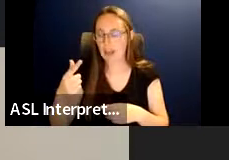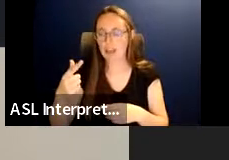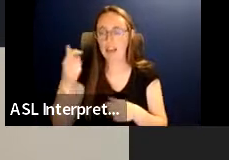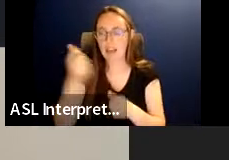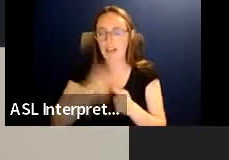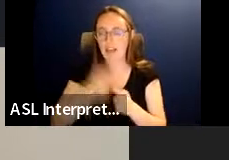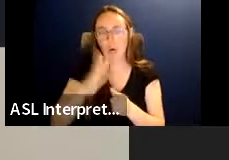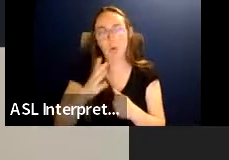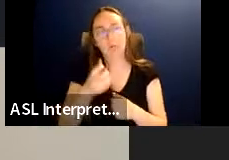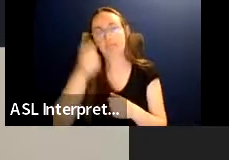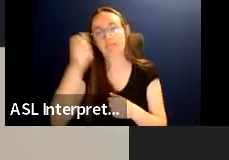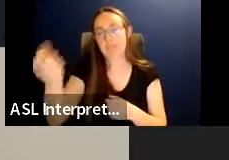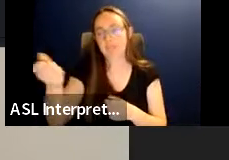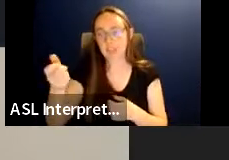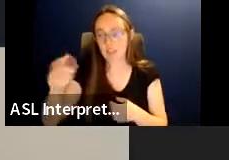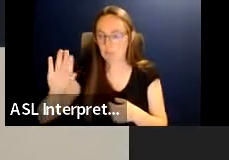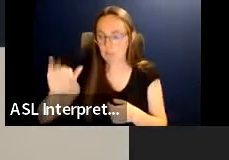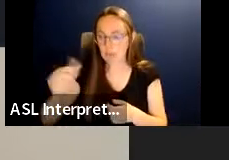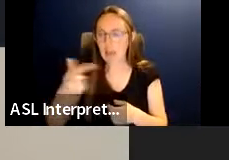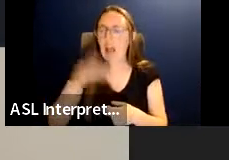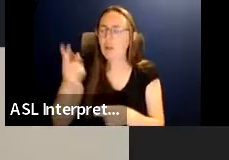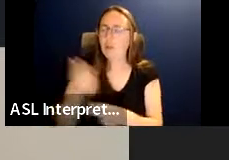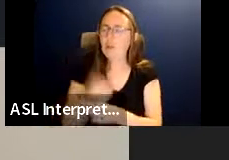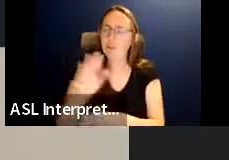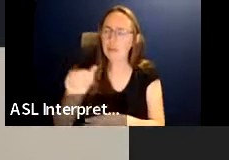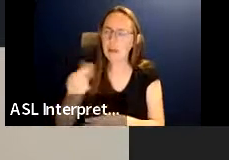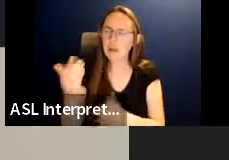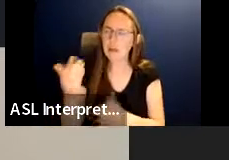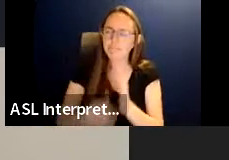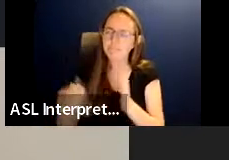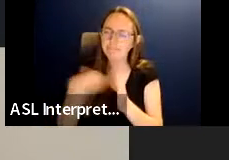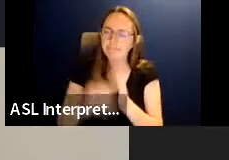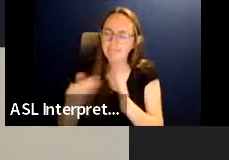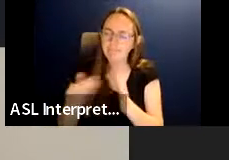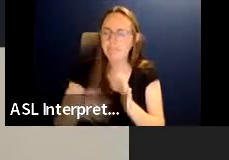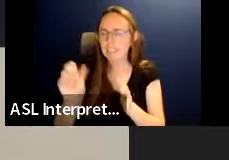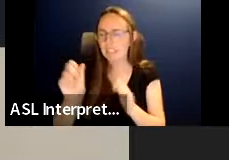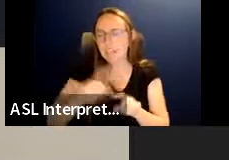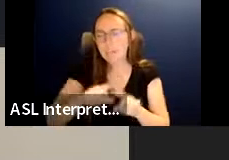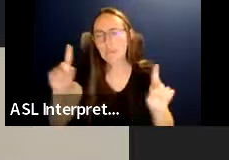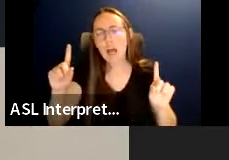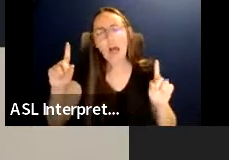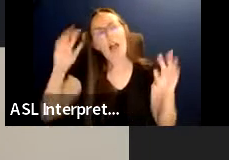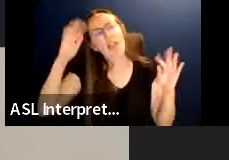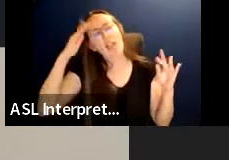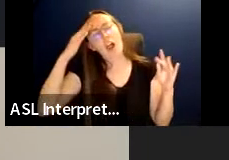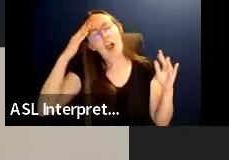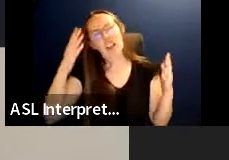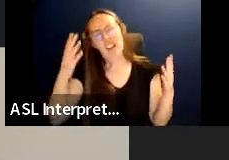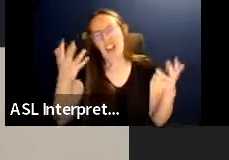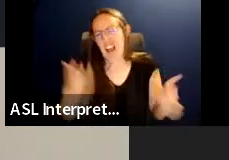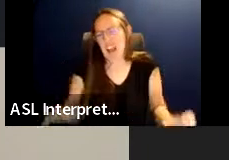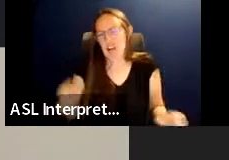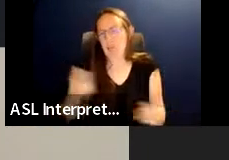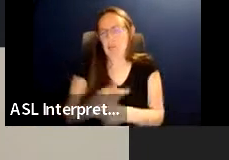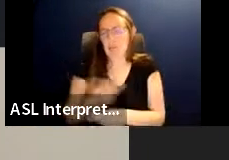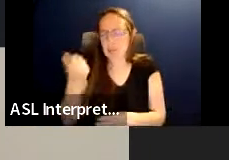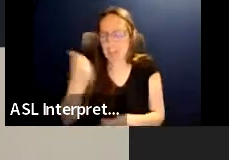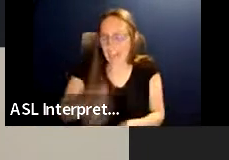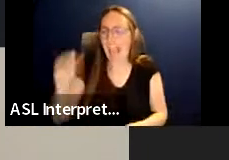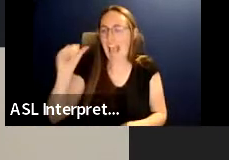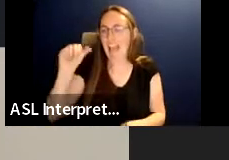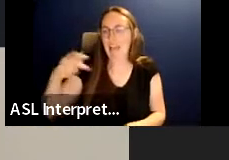I would then of course recycle the bags, but I thought, how can we make projects where we're not using any plastic at all,